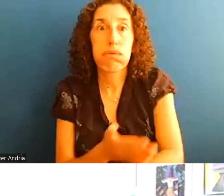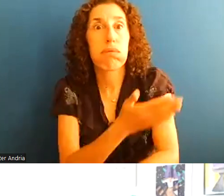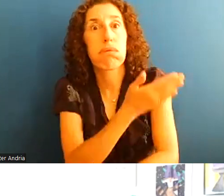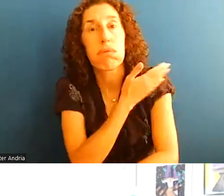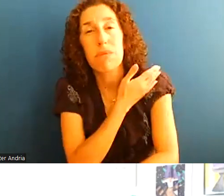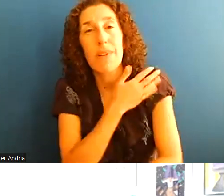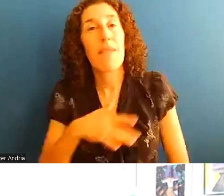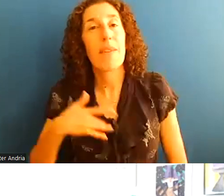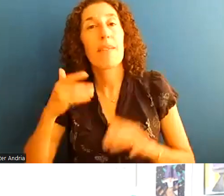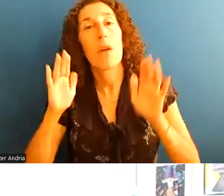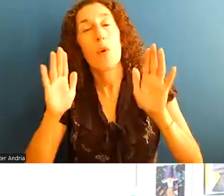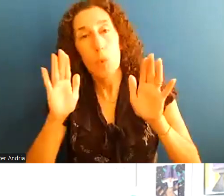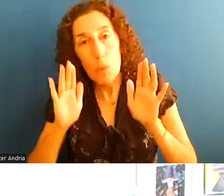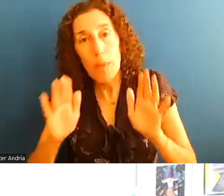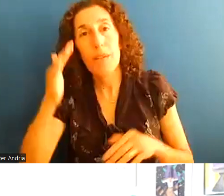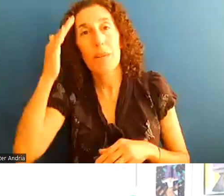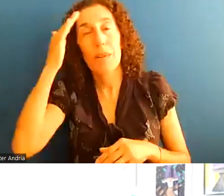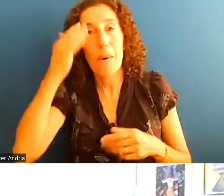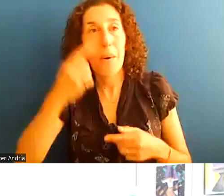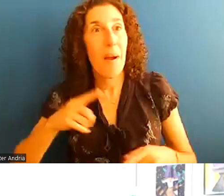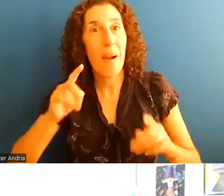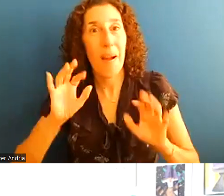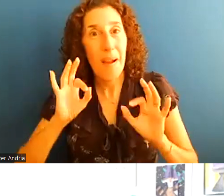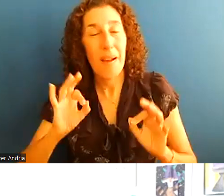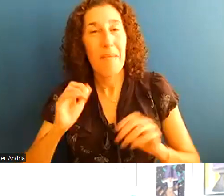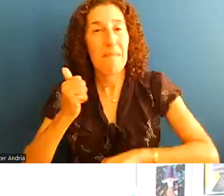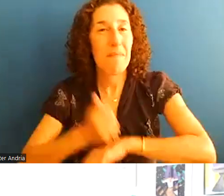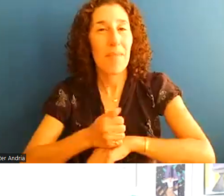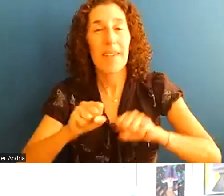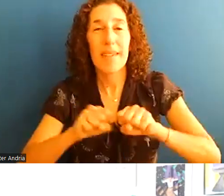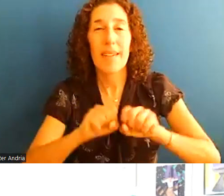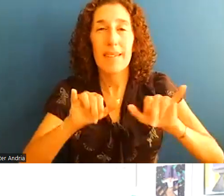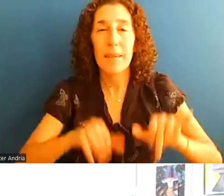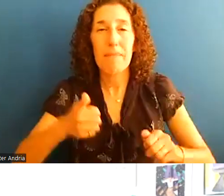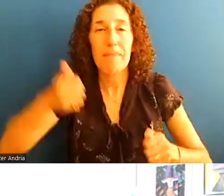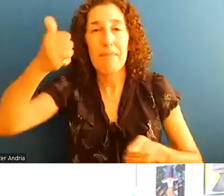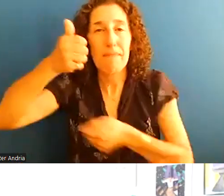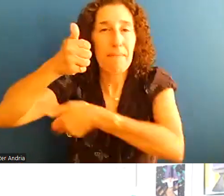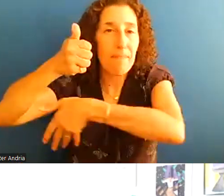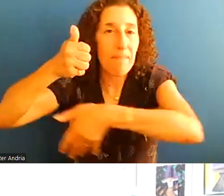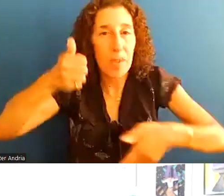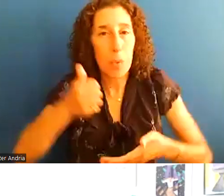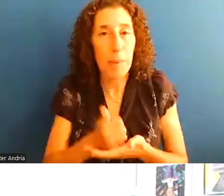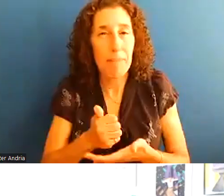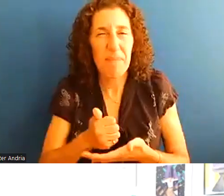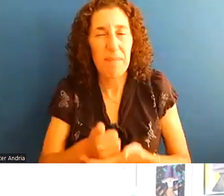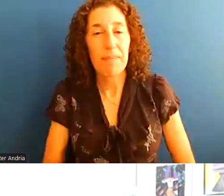feels great to know that you have support in other departments and other areas to help survivors.